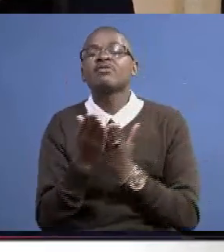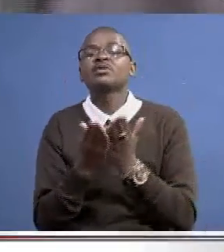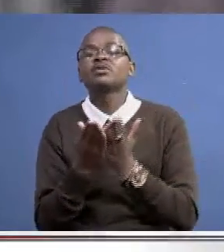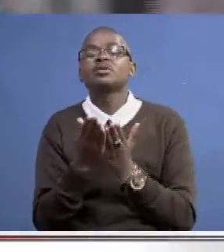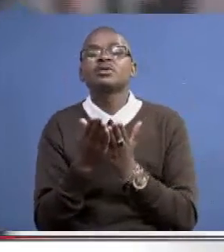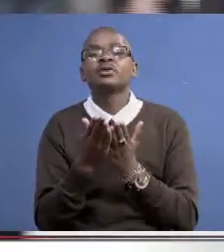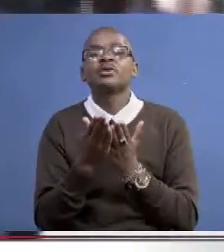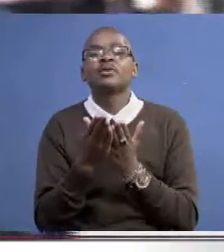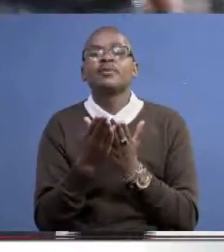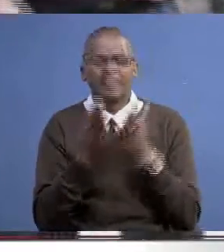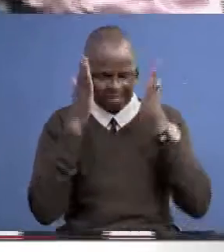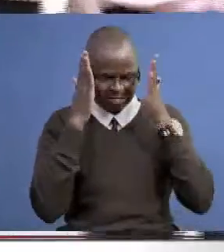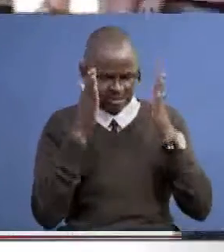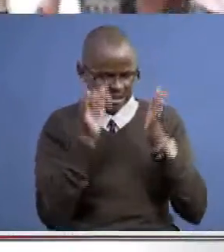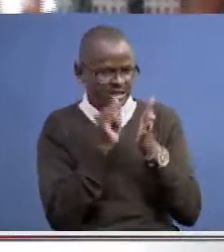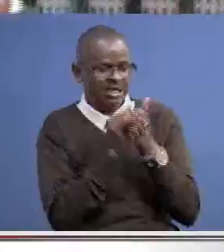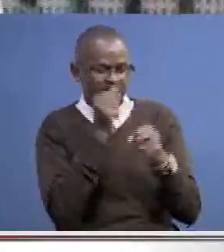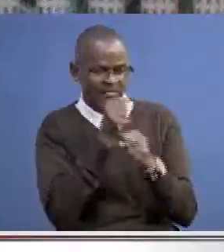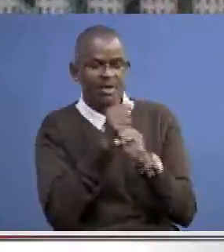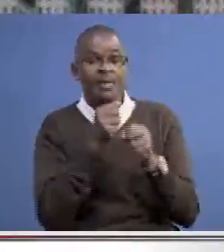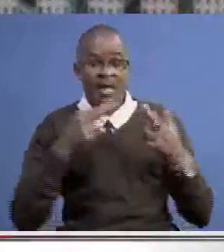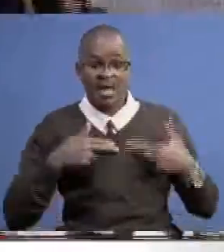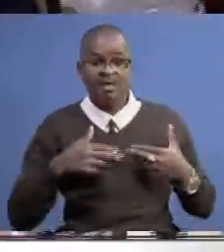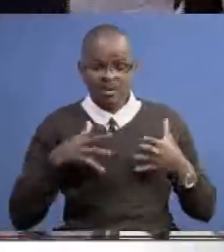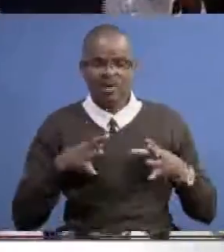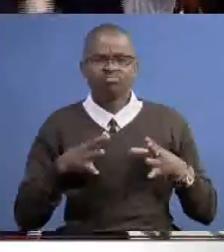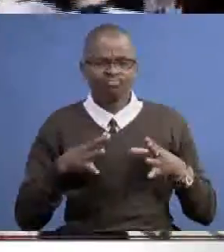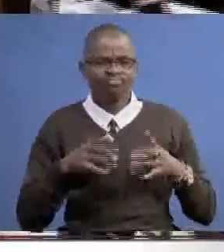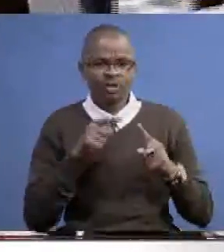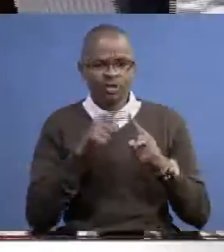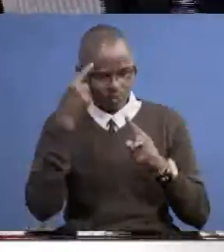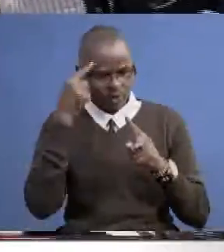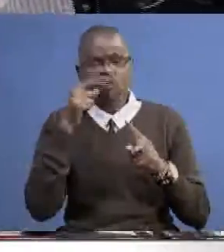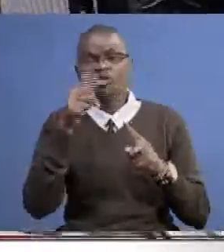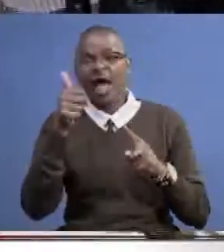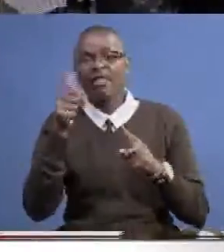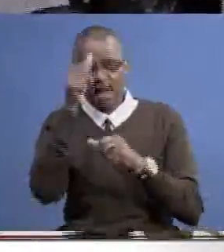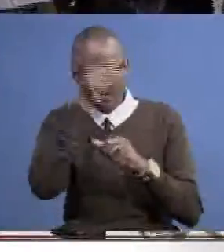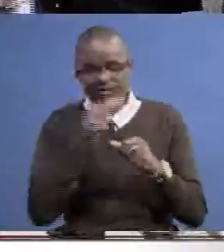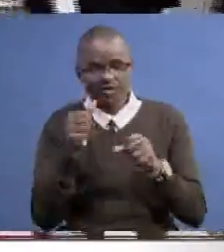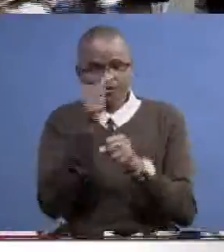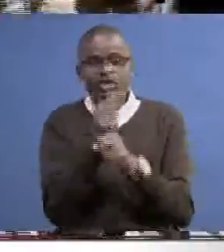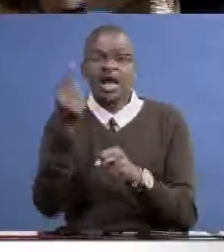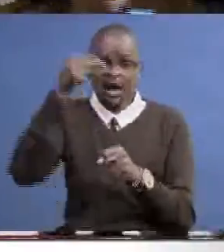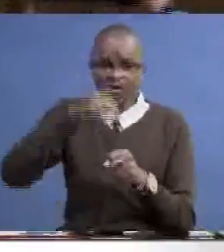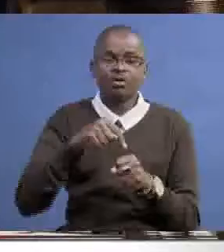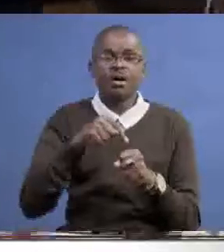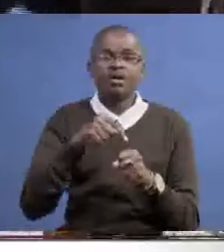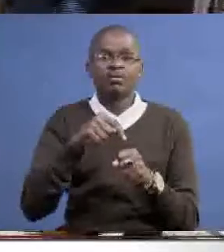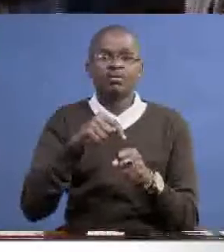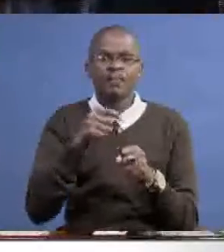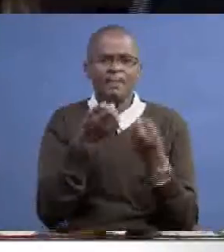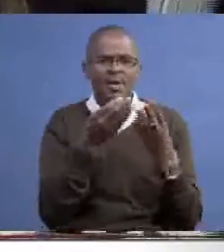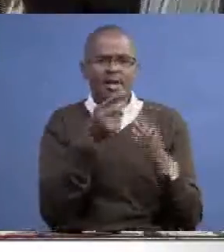services. The commitments Kenya makes in the health of its people now will serve as a point of reference for the rest of Africa for years to come,